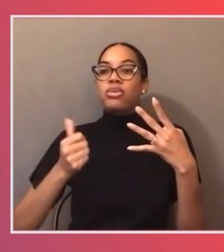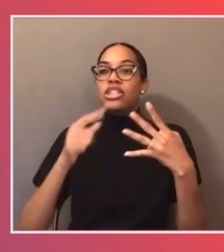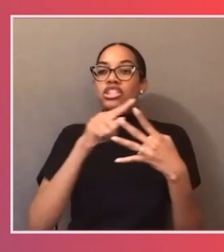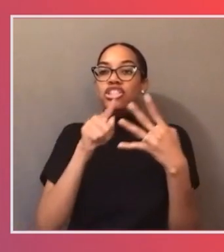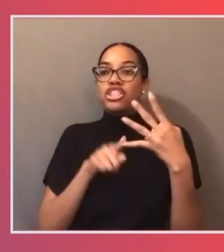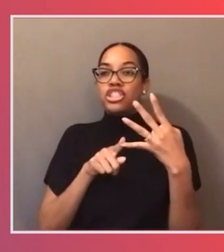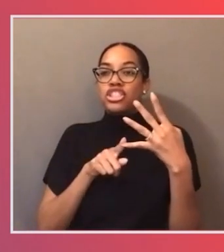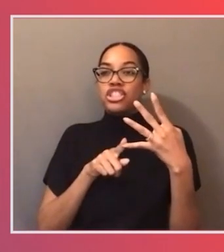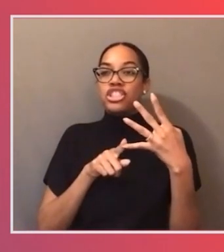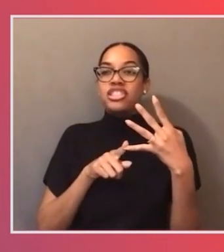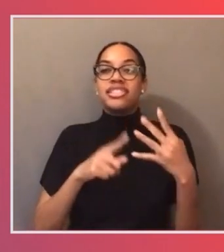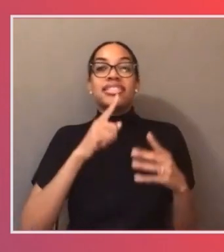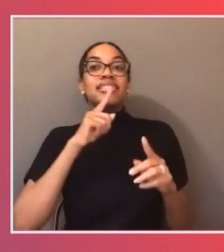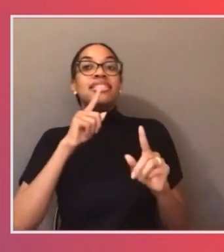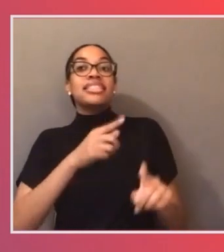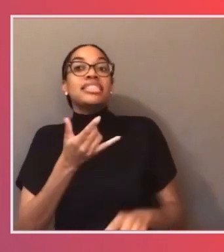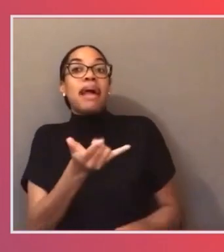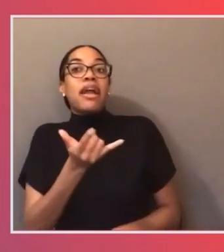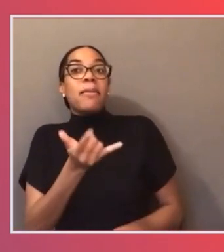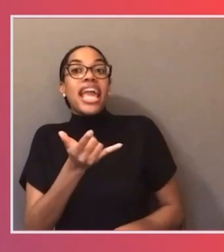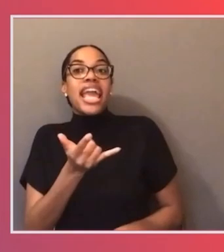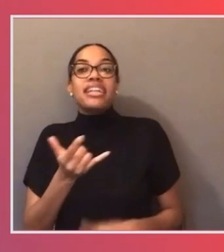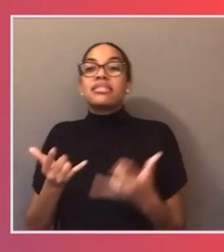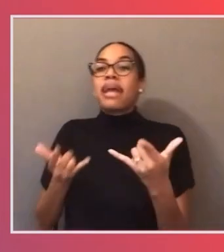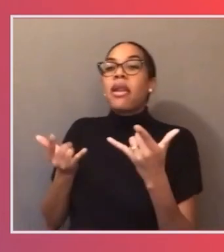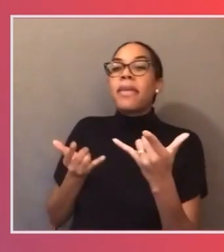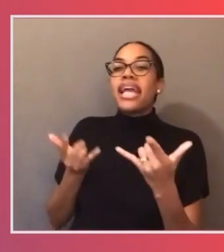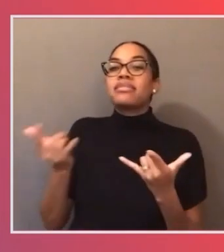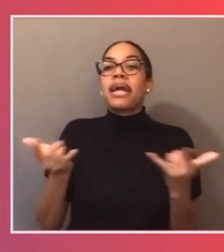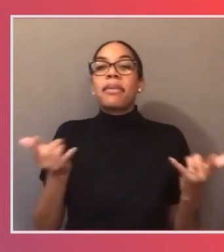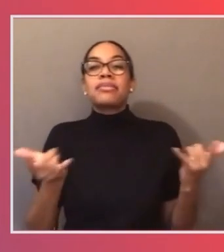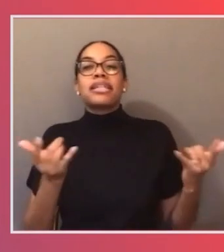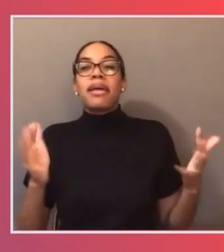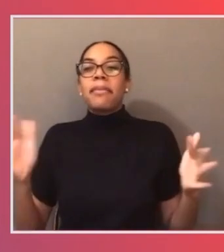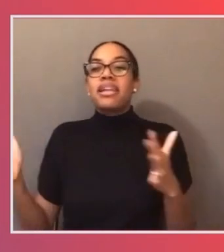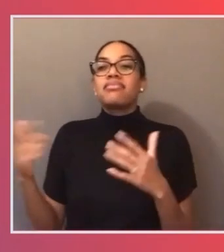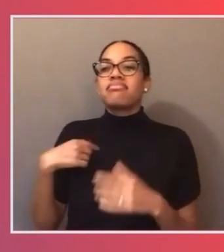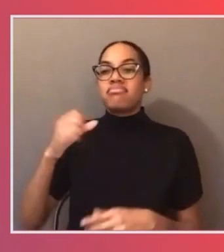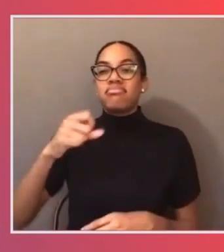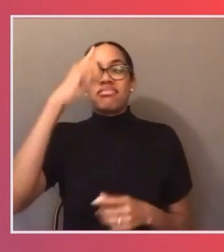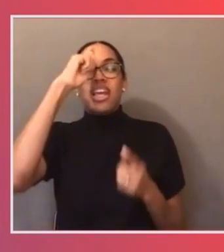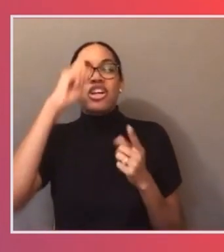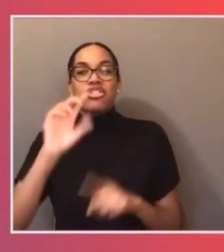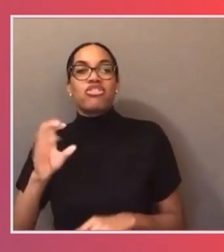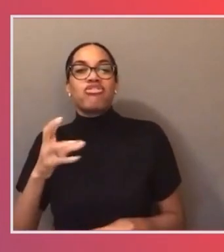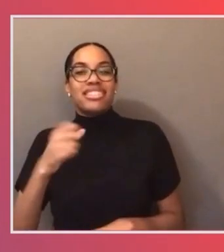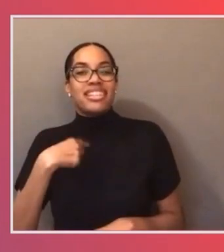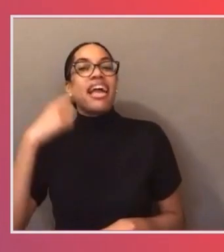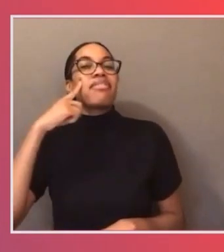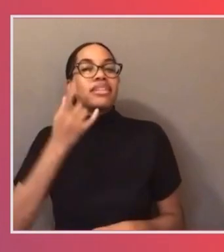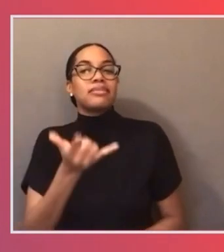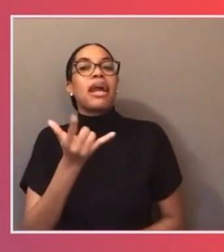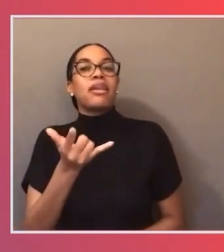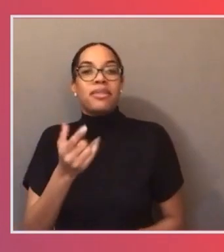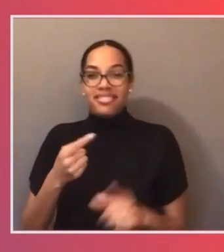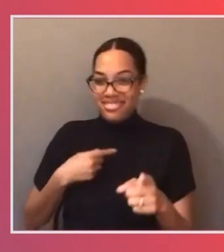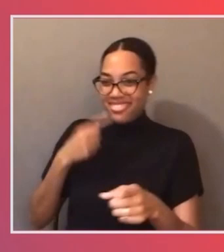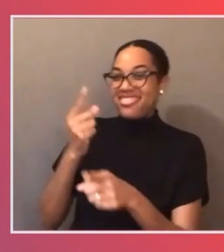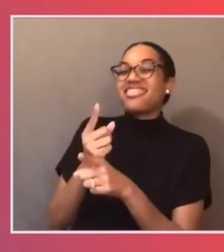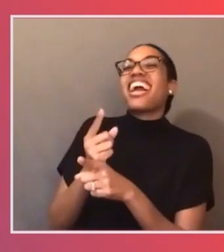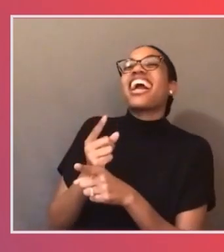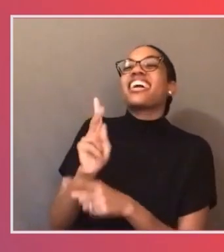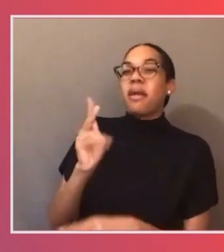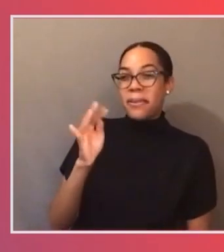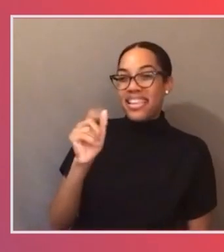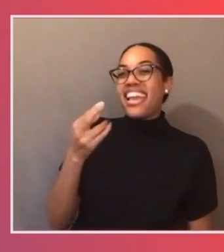Spider-Man. It's Spider-Man. Yeah, I'm with Senator Harris. I think it's Spider-Man. Senator Harris. Yeah, well done, guys. You really know your